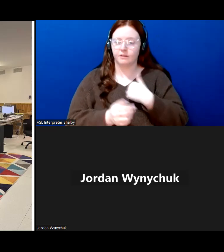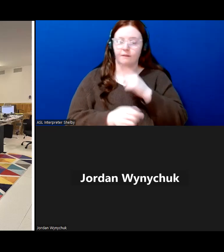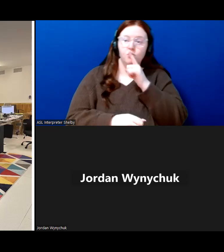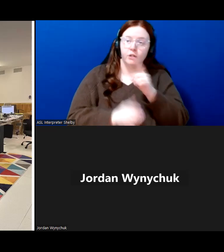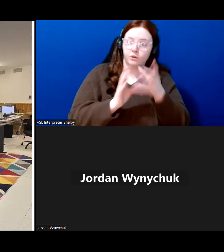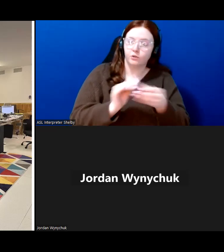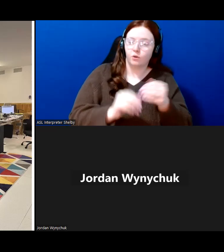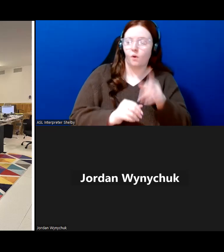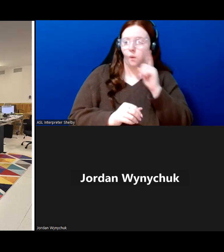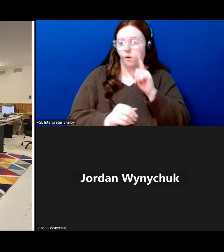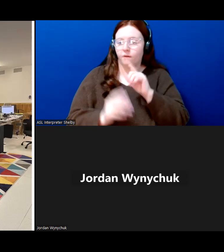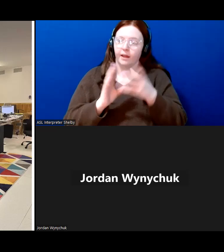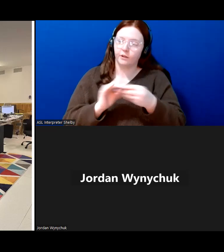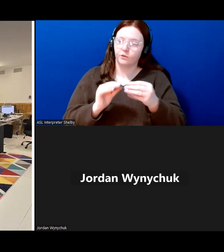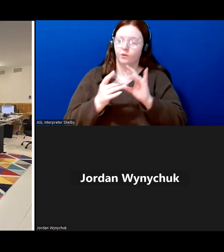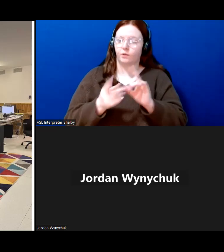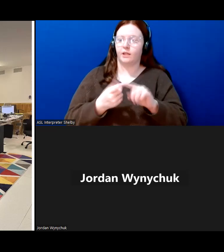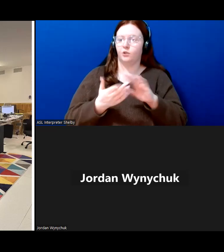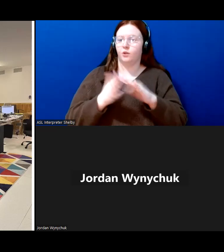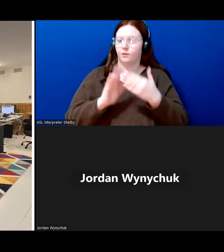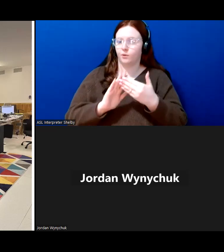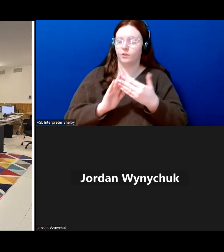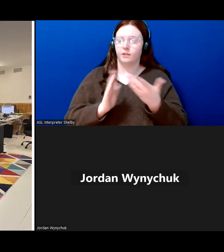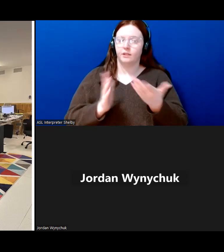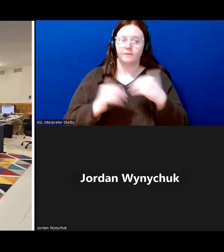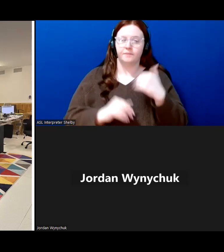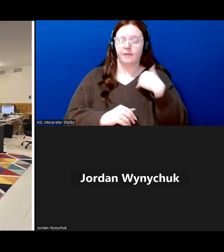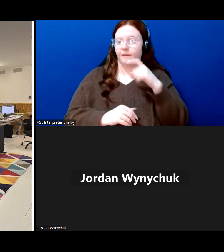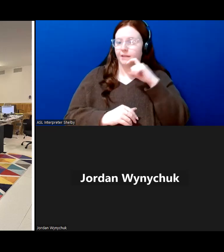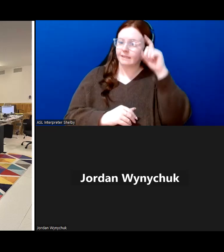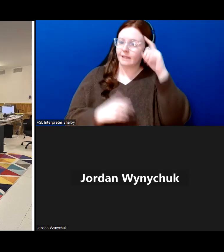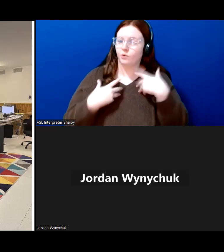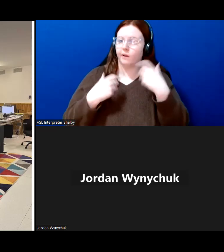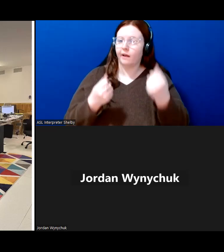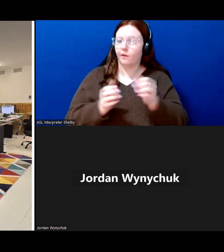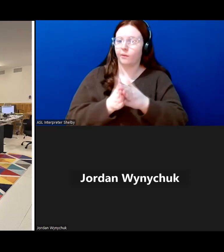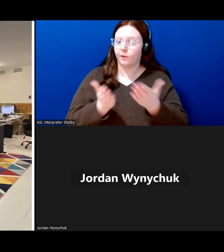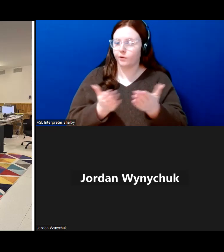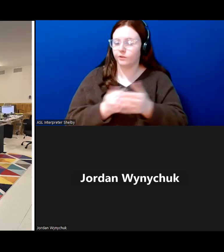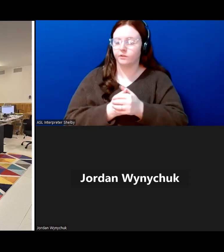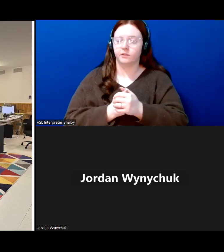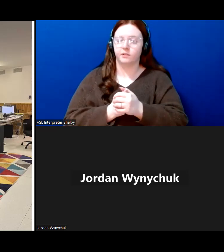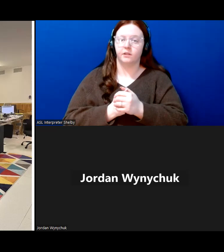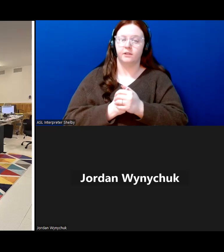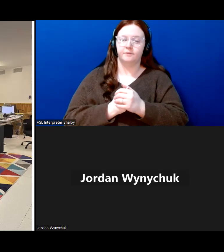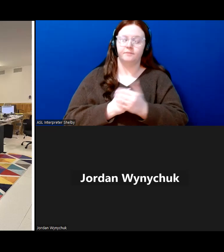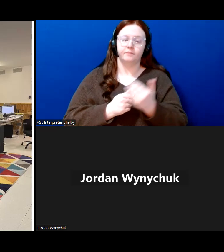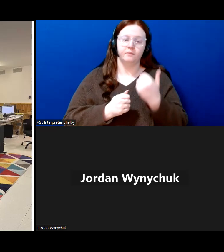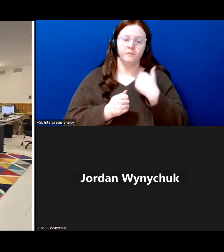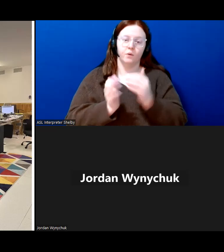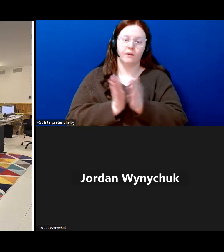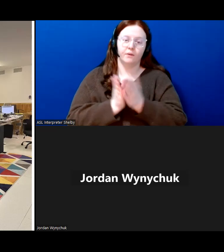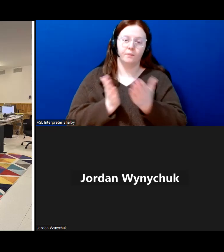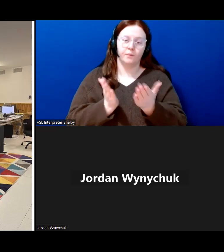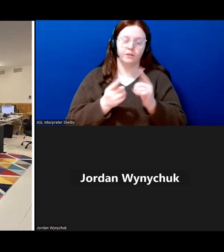relating to our community. We have sexual health books. We also have books that are geared